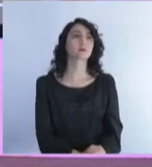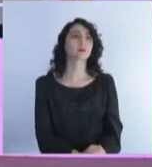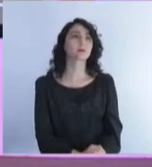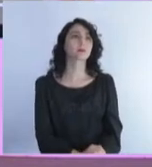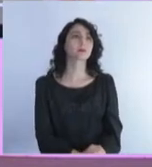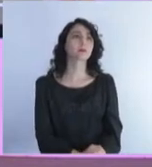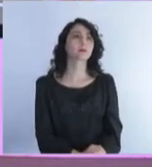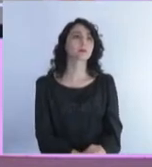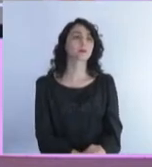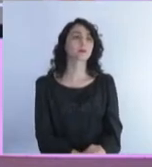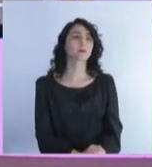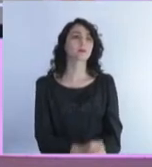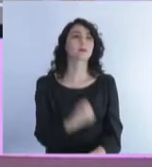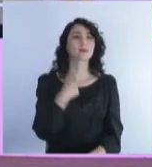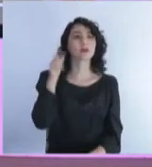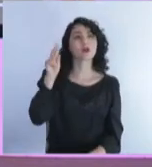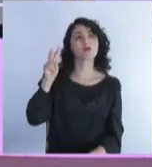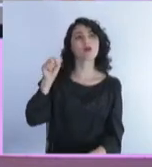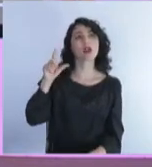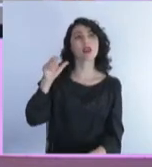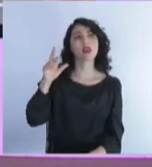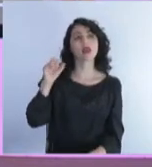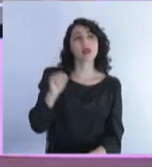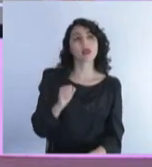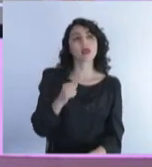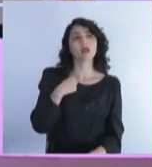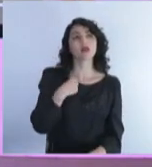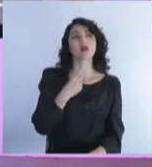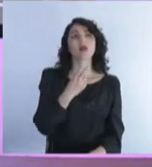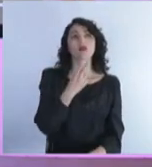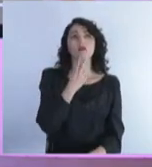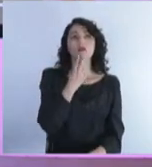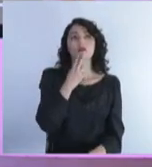Soy Valeria Zárate, de Paraguay, y tengo 19 años.